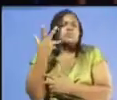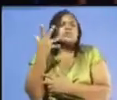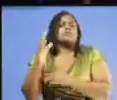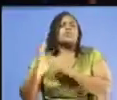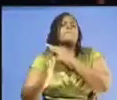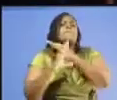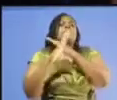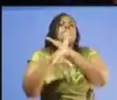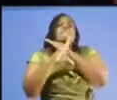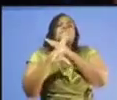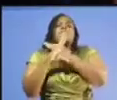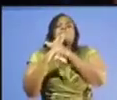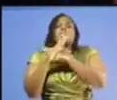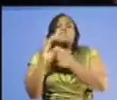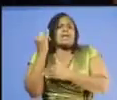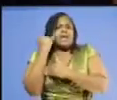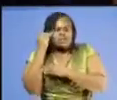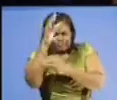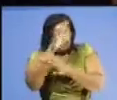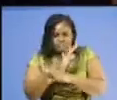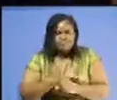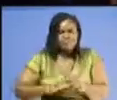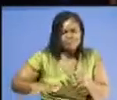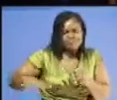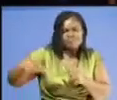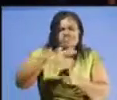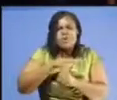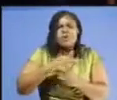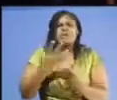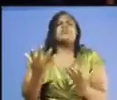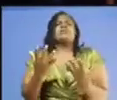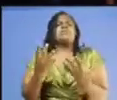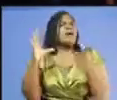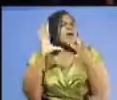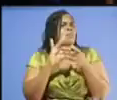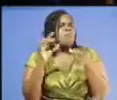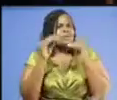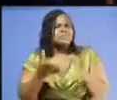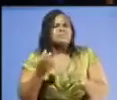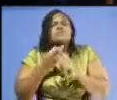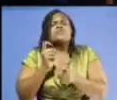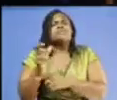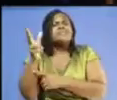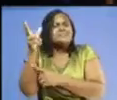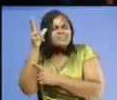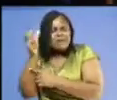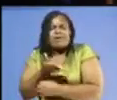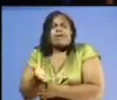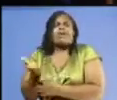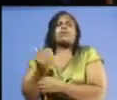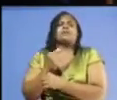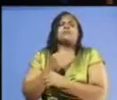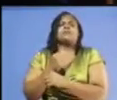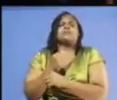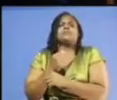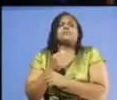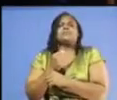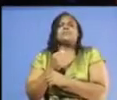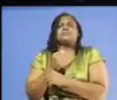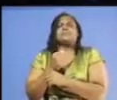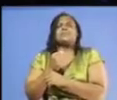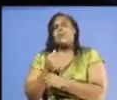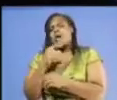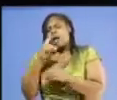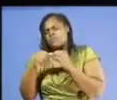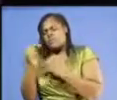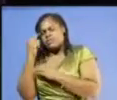me. Have you ever been surrounded by a messenger of Satan? And before you start